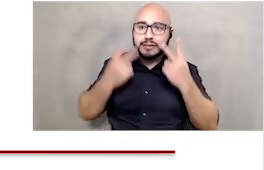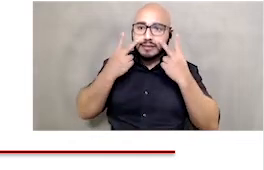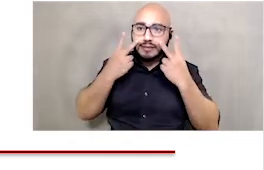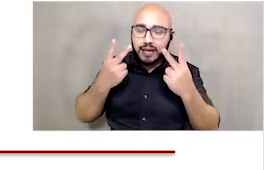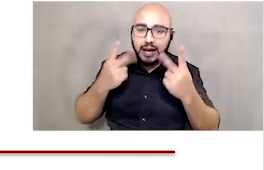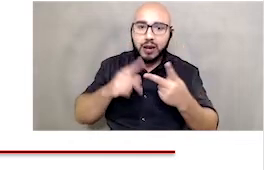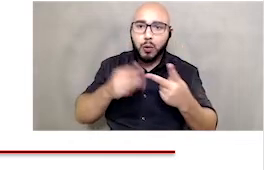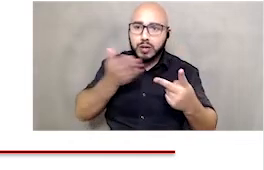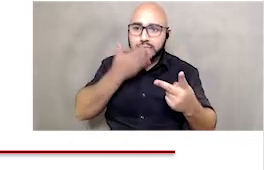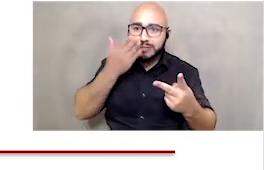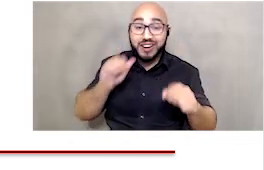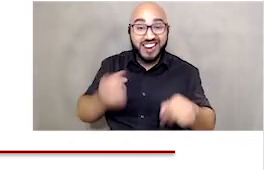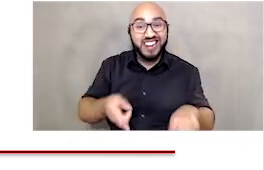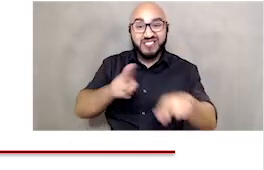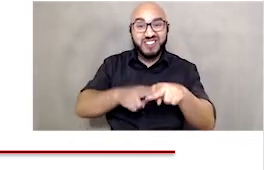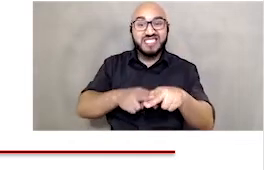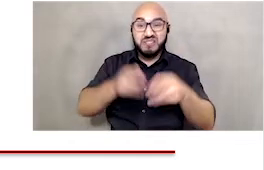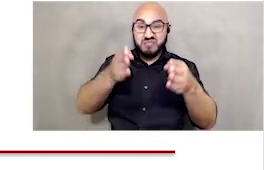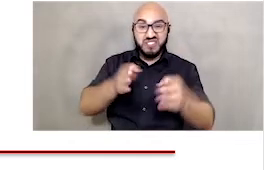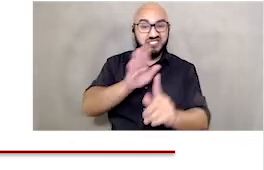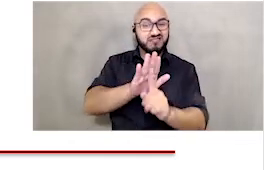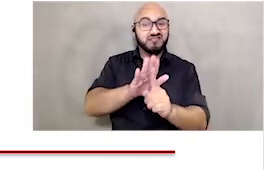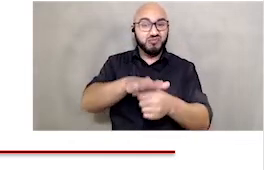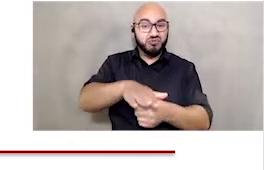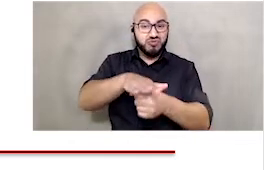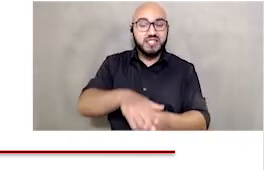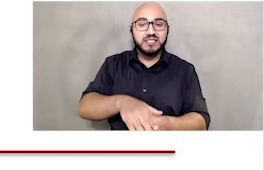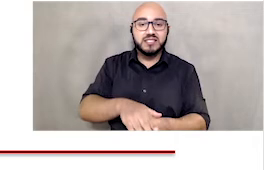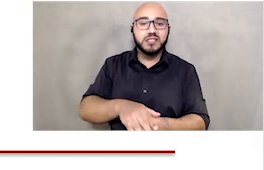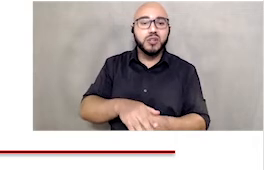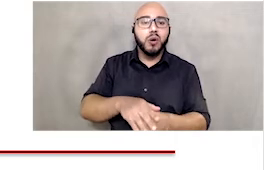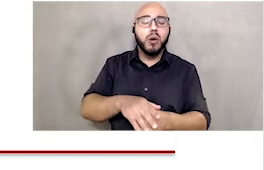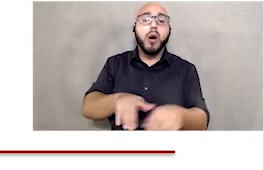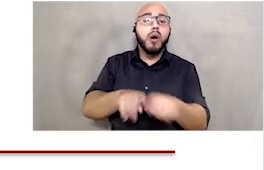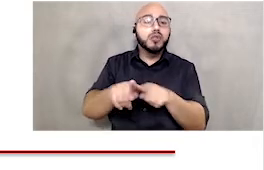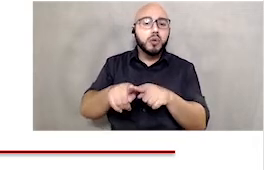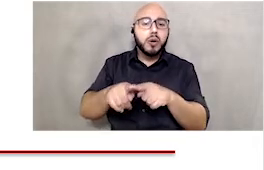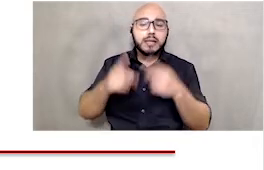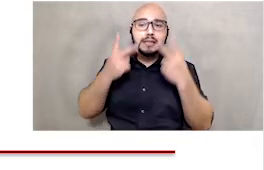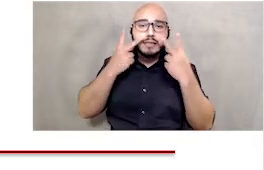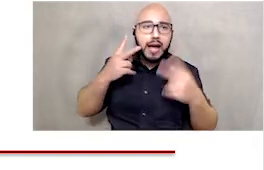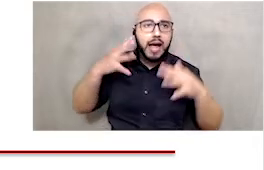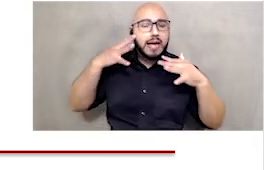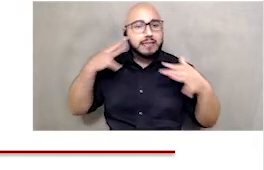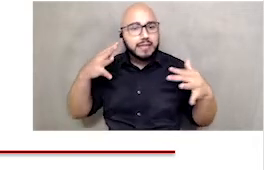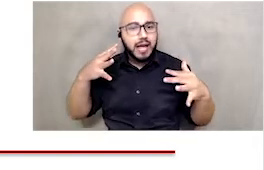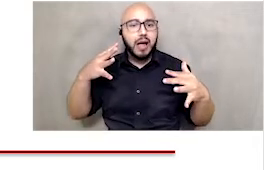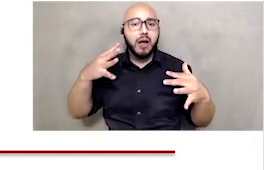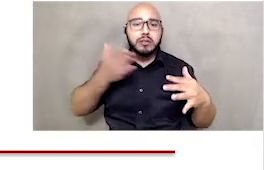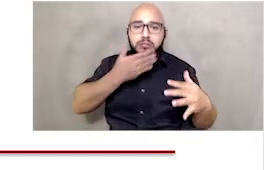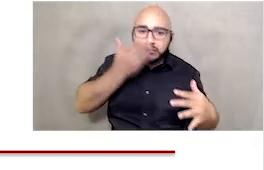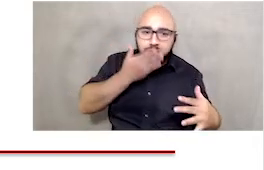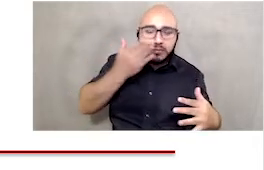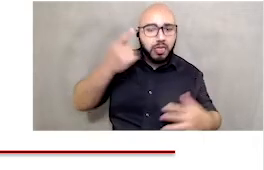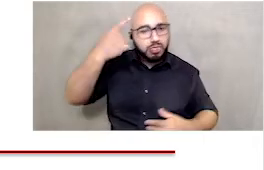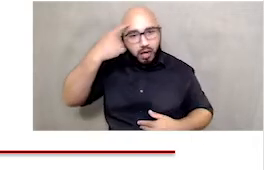individual's stress. So in addition to sights, sounds, smells, and thoughts, cultural memories are